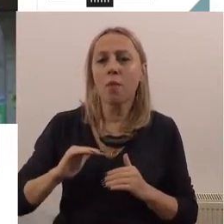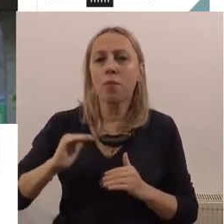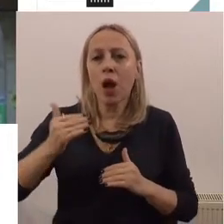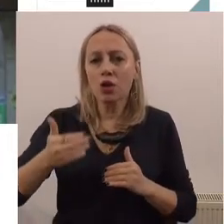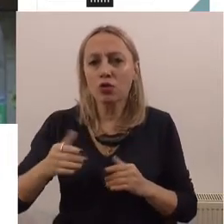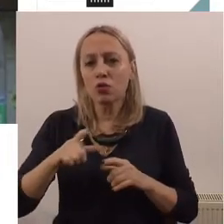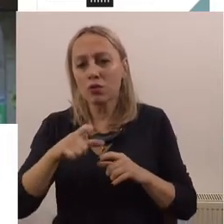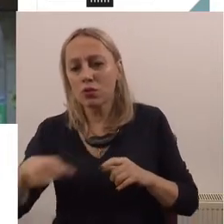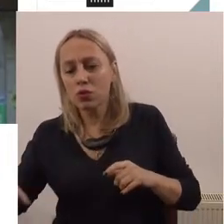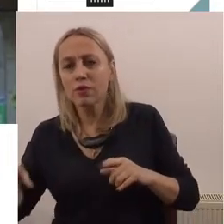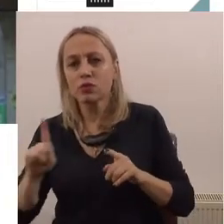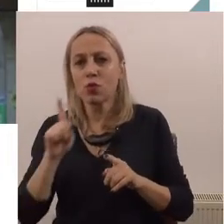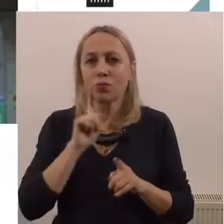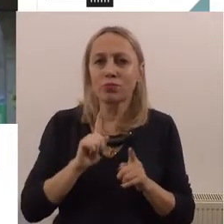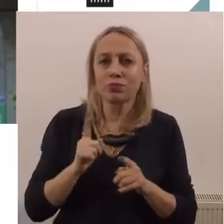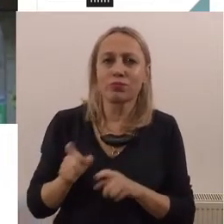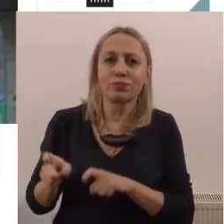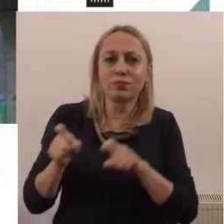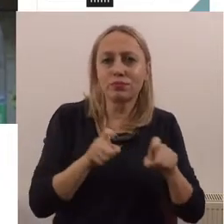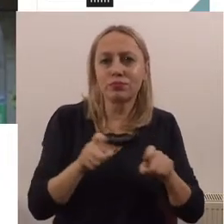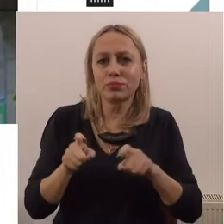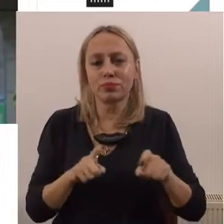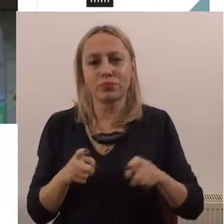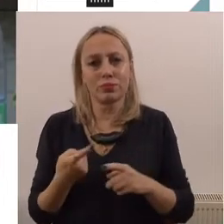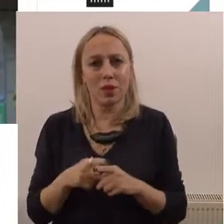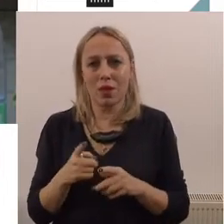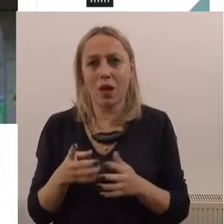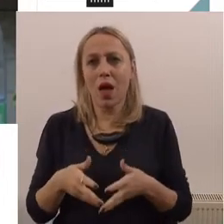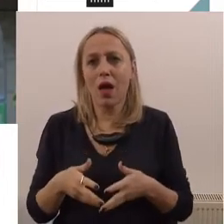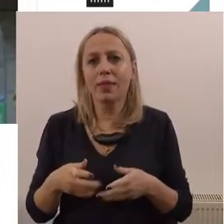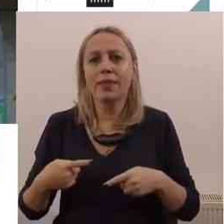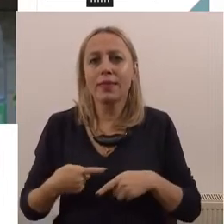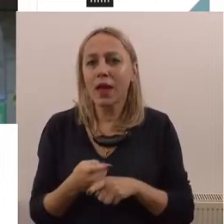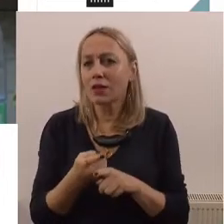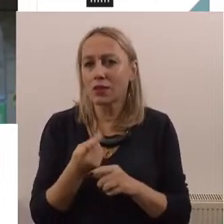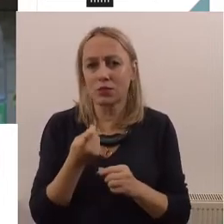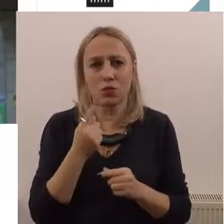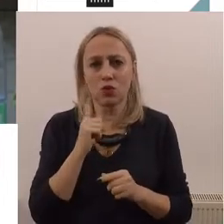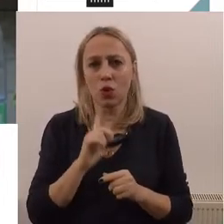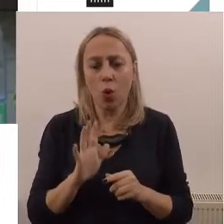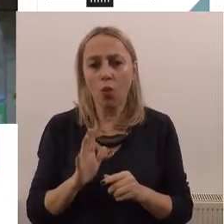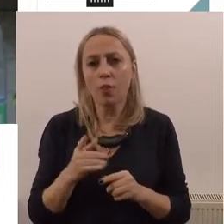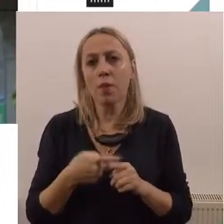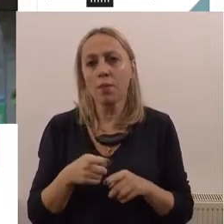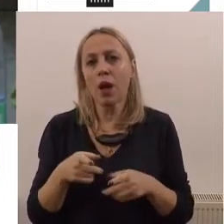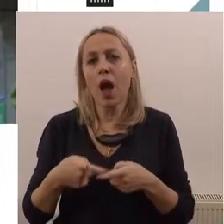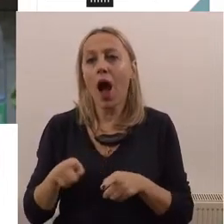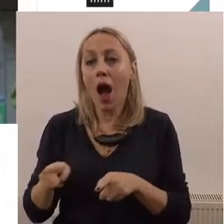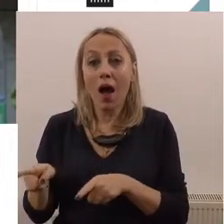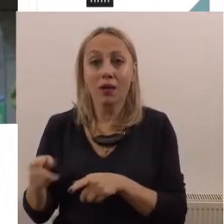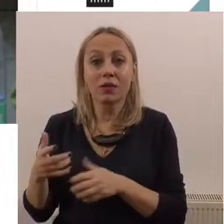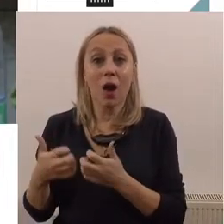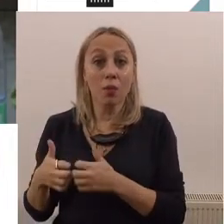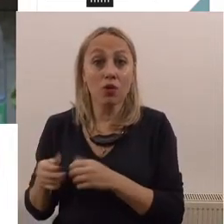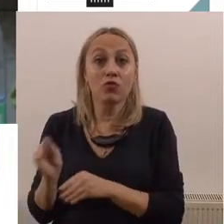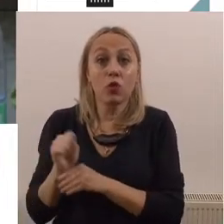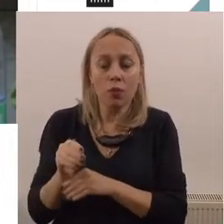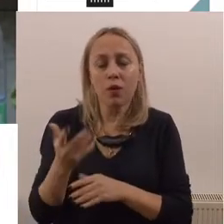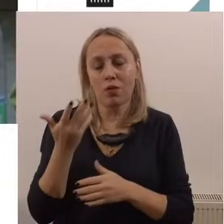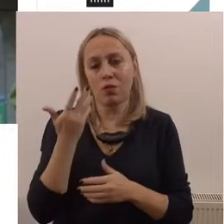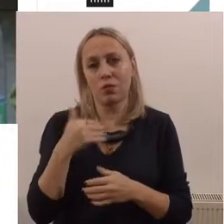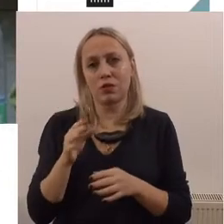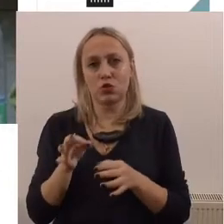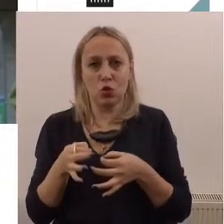and Vixa is not really accessible, physically accessible, so we use that